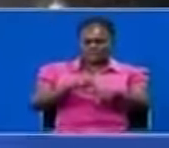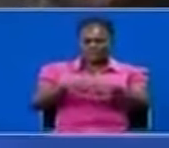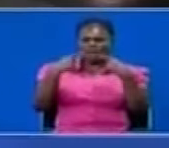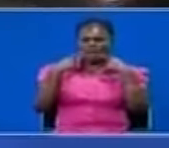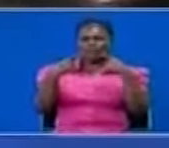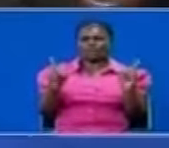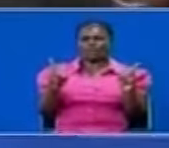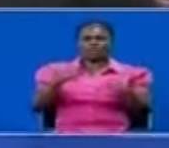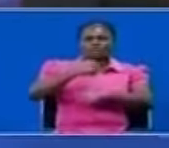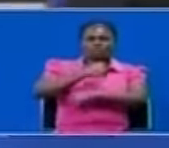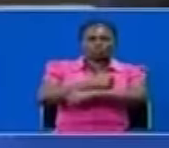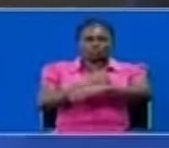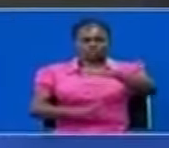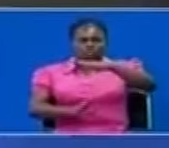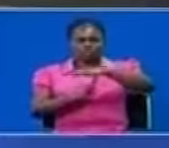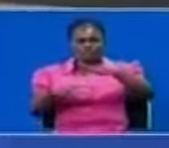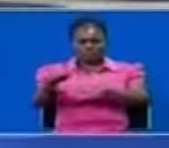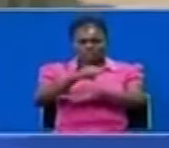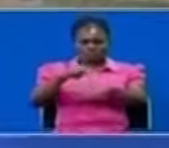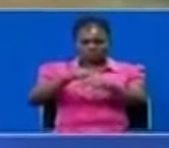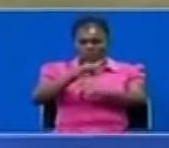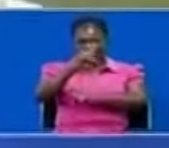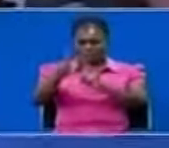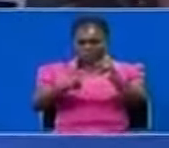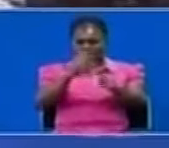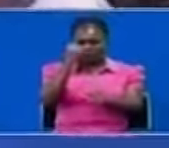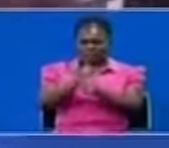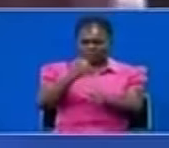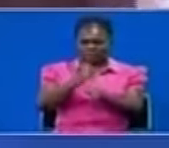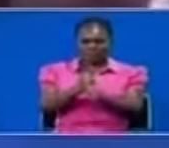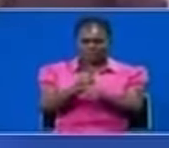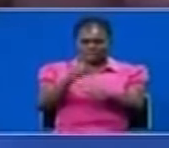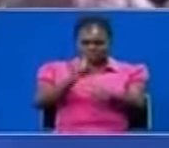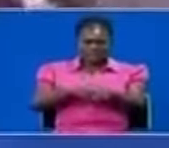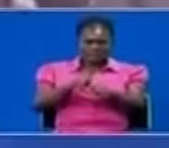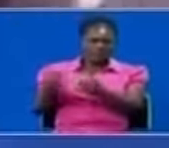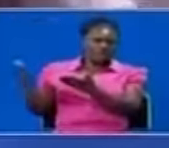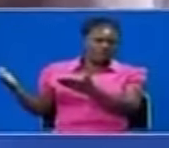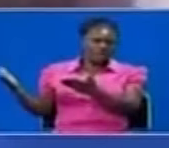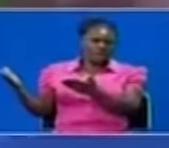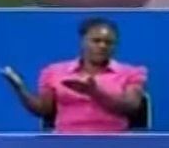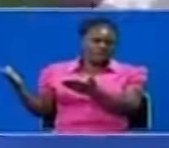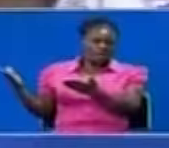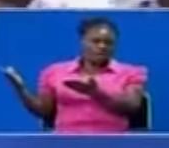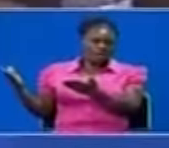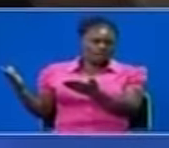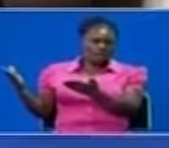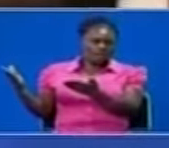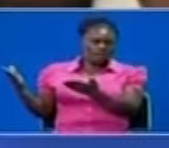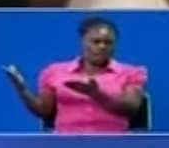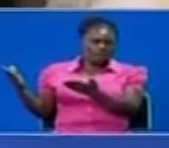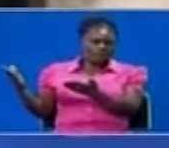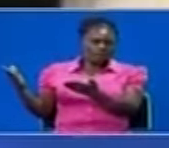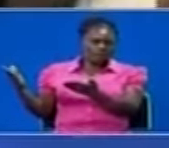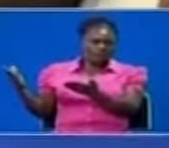announced. Schools topping the national charts in performance would look forward to such times when extra feathers would be added to their